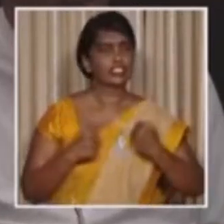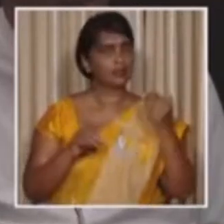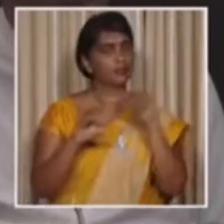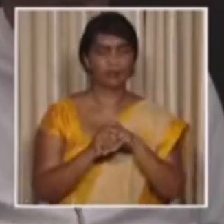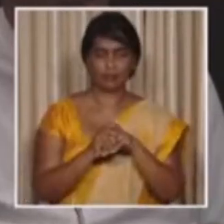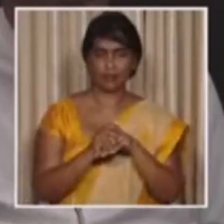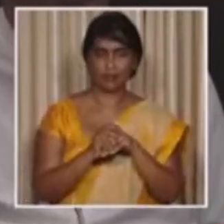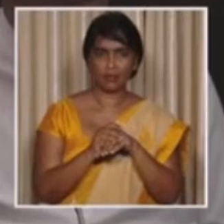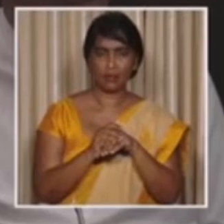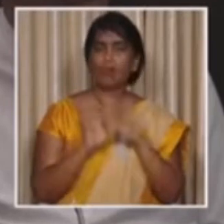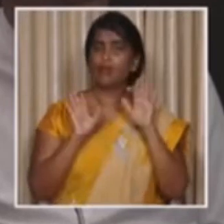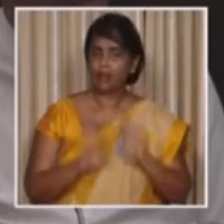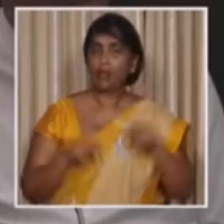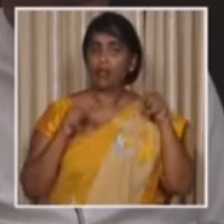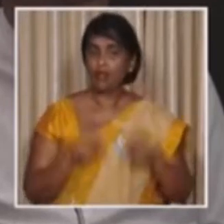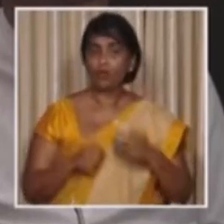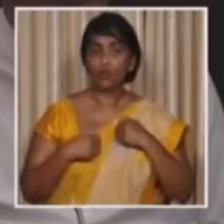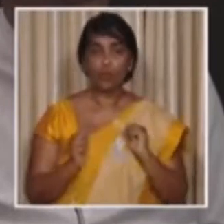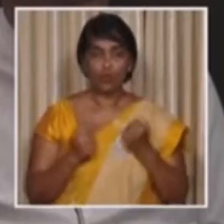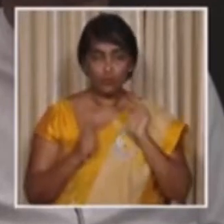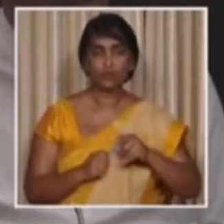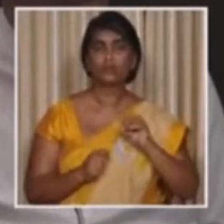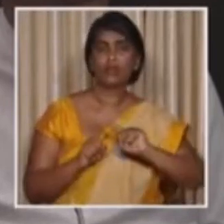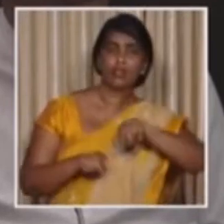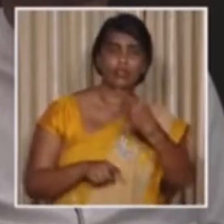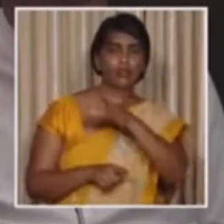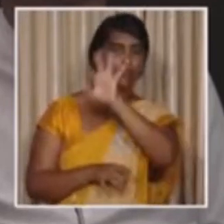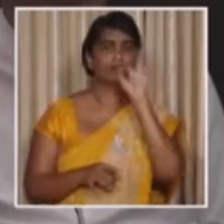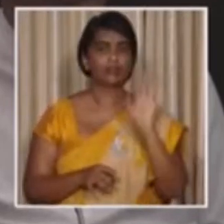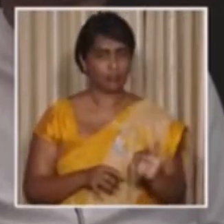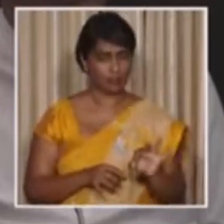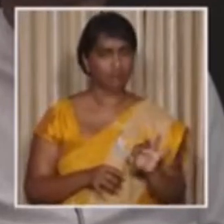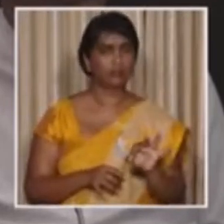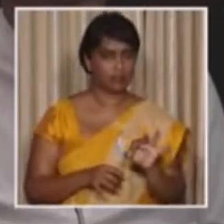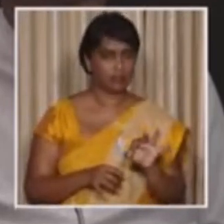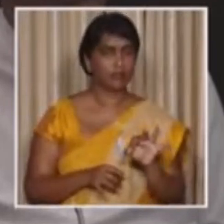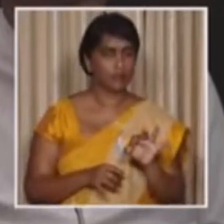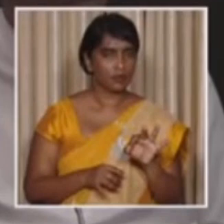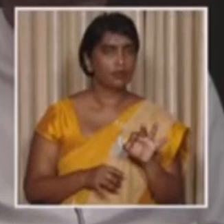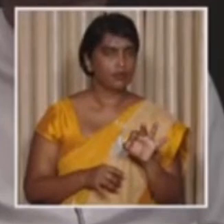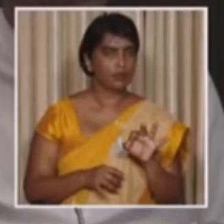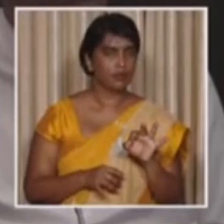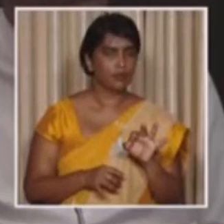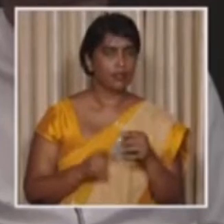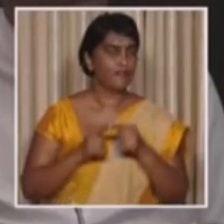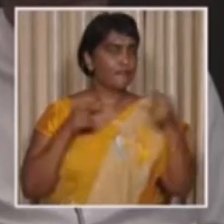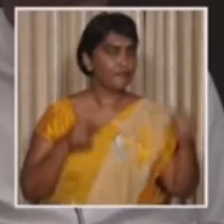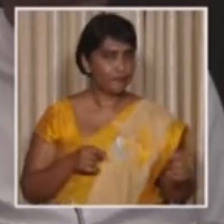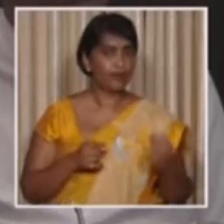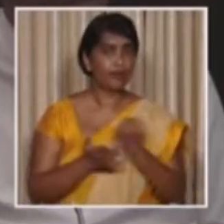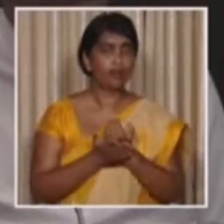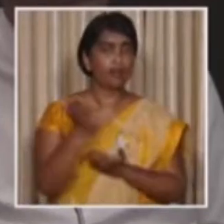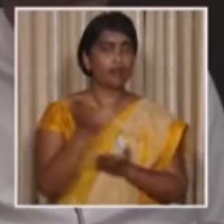to be an attempt to appoint somebody else, overlooking the fact that the opposition has sent in a letter to ask him to appoint. That is